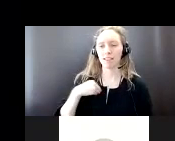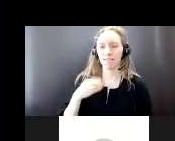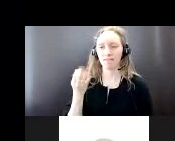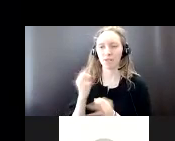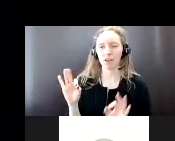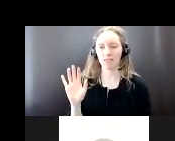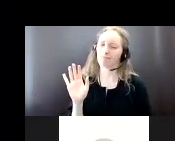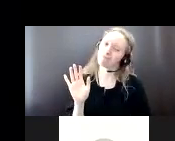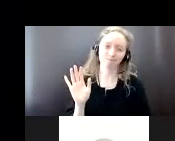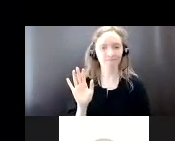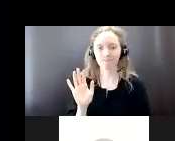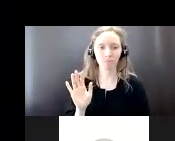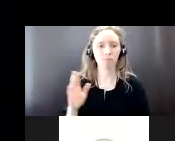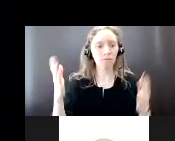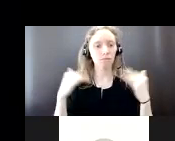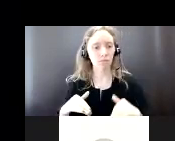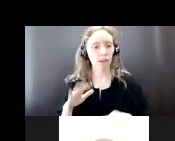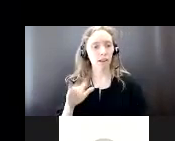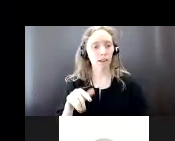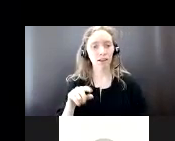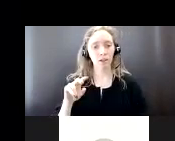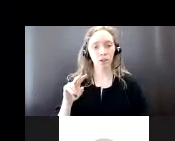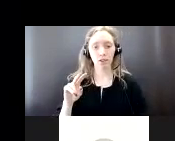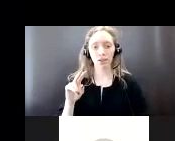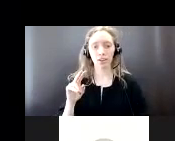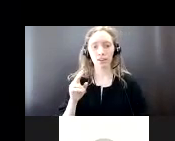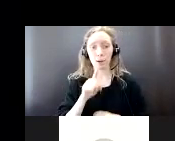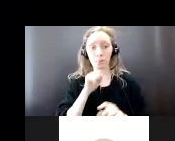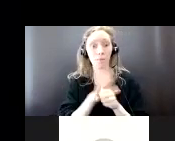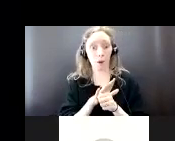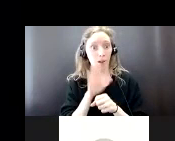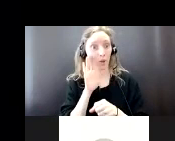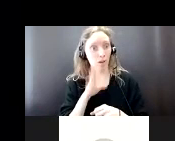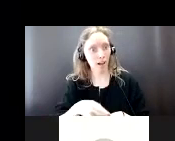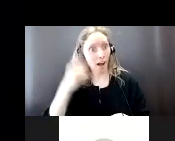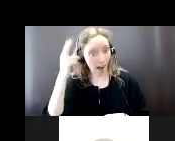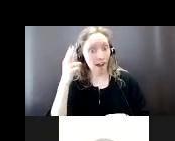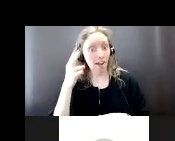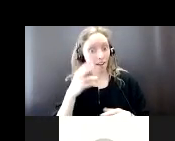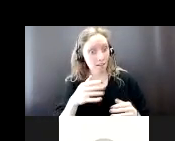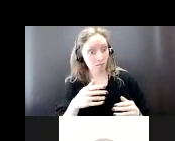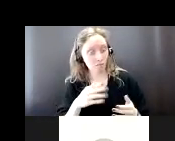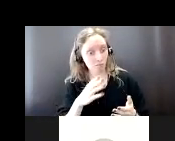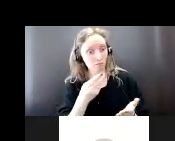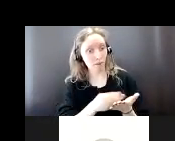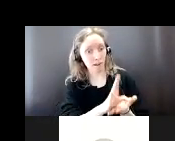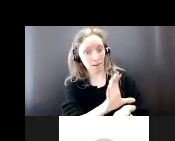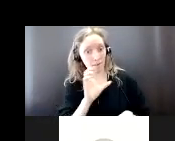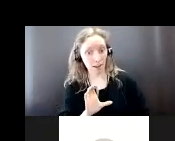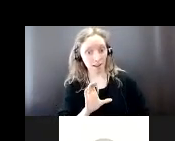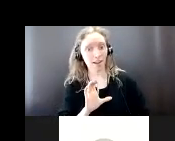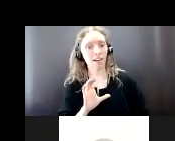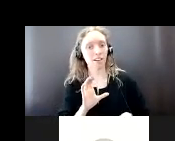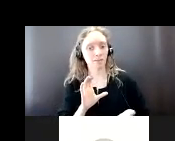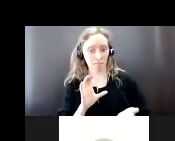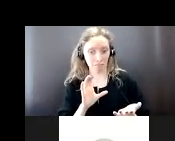the riskier the investment, there's a possibility you could make higher returns. But remember, it's a riskier the investment. So